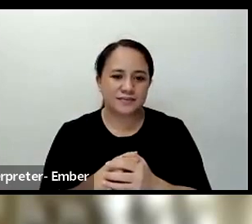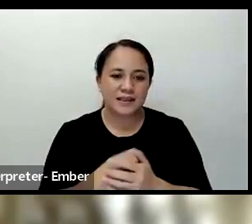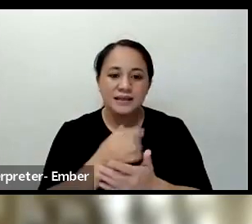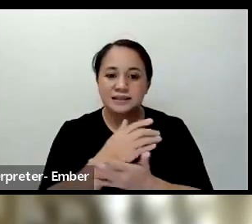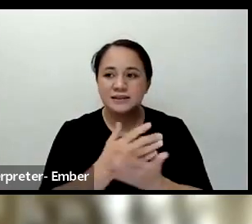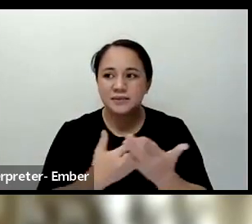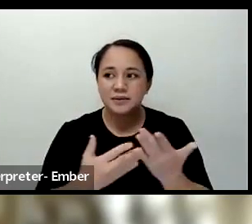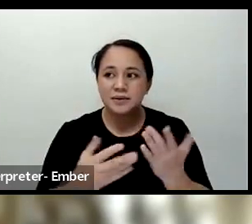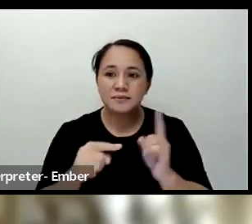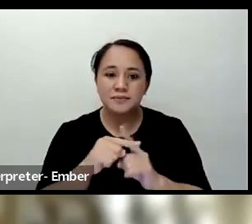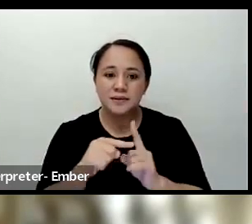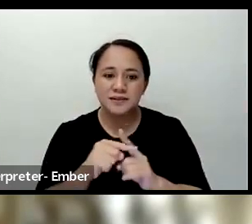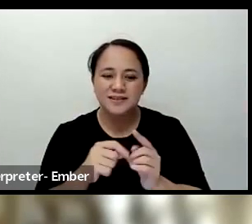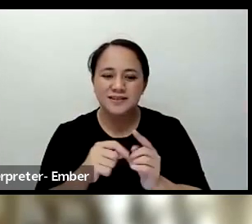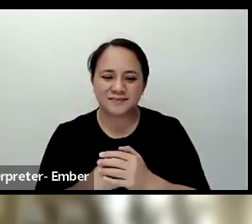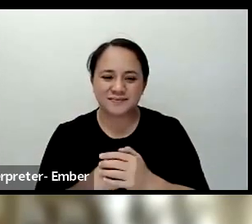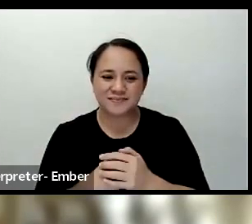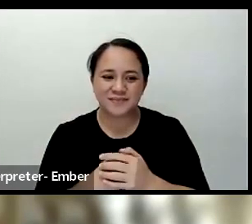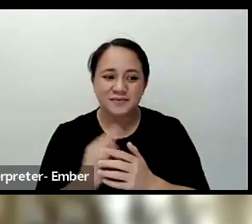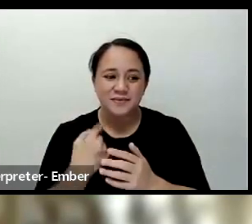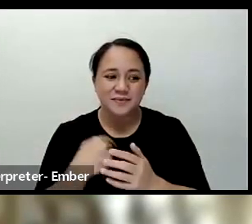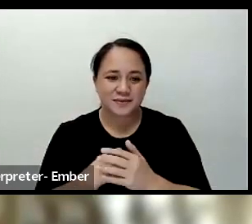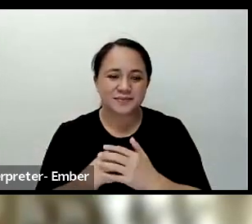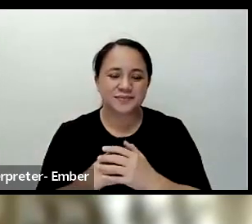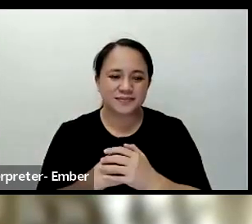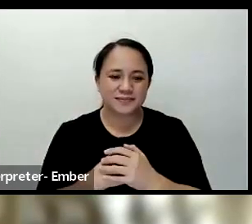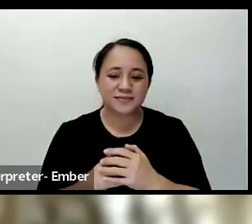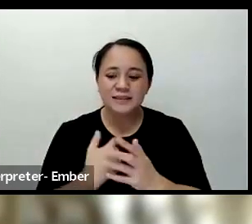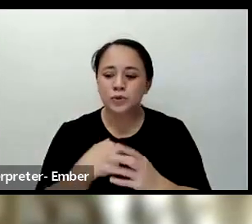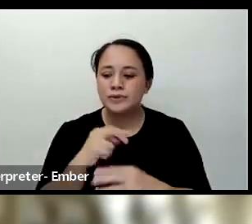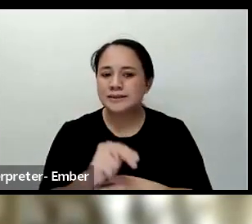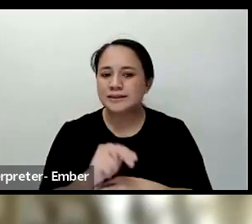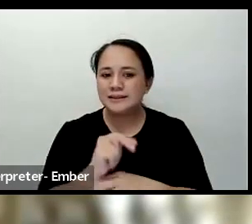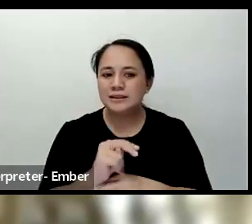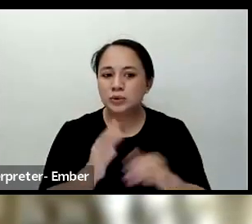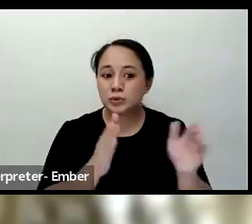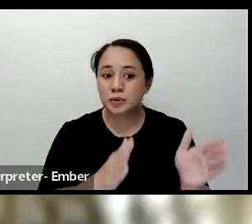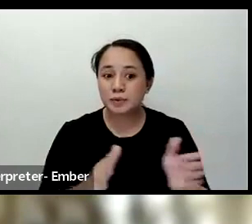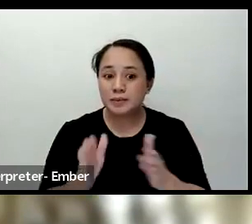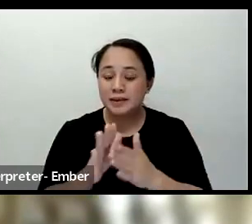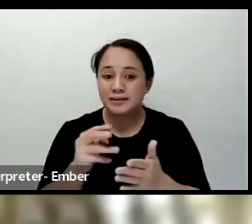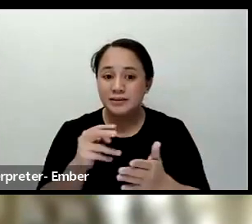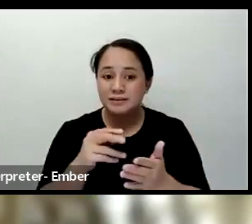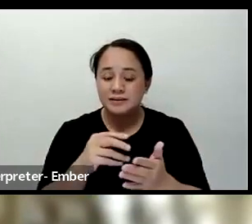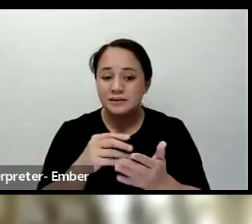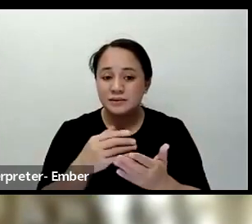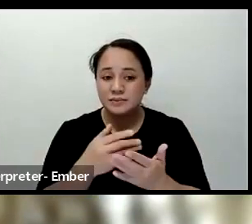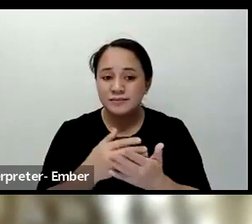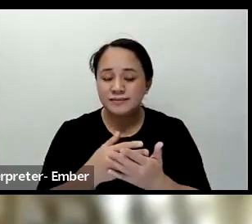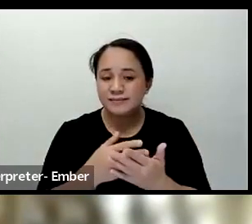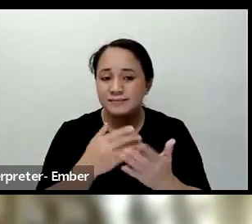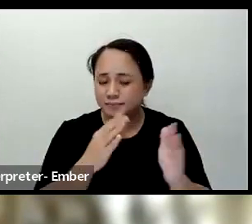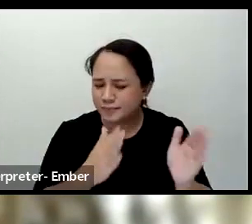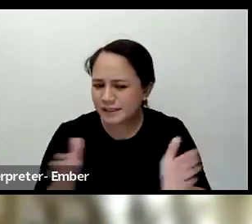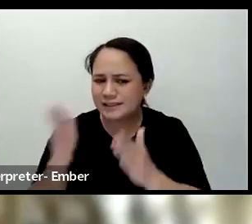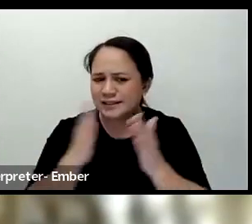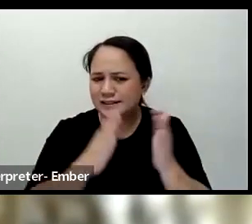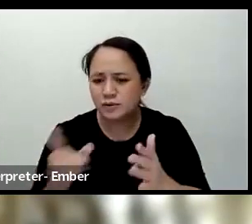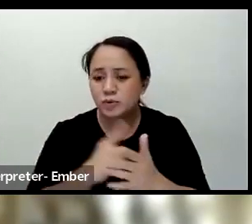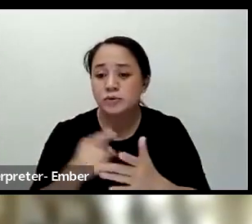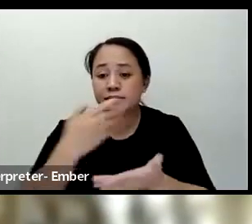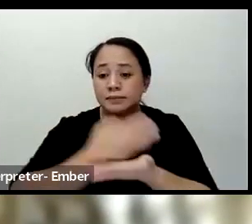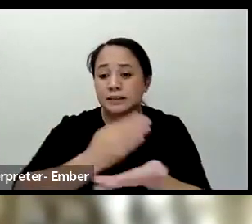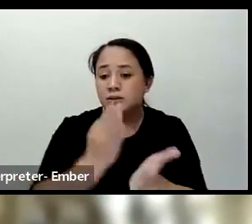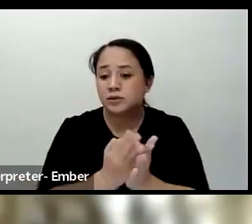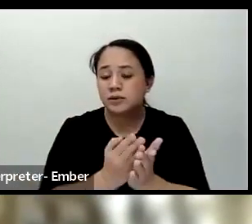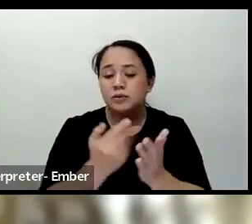something positive in a sense for me, and we need to plan well so that the budgets that we